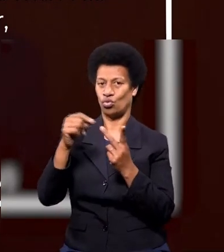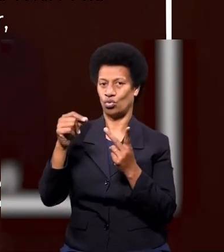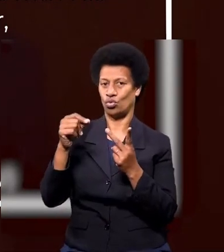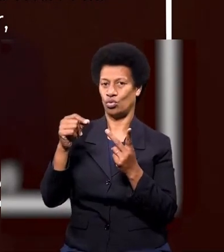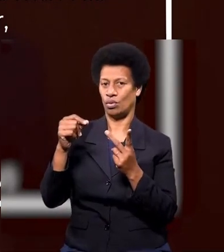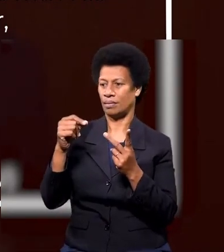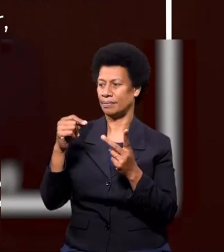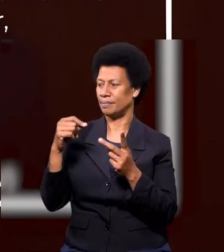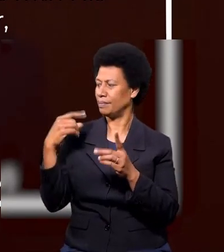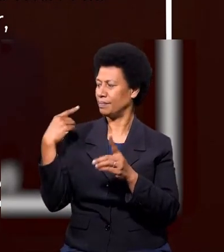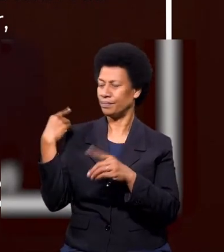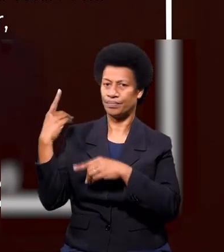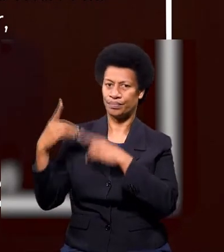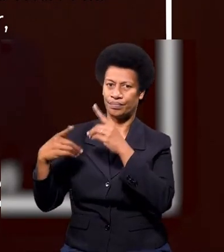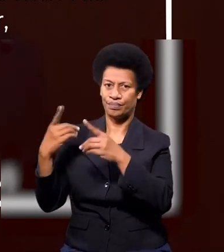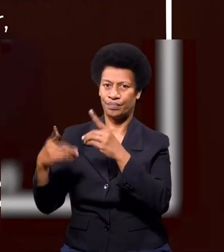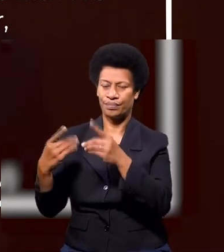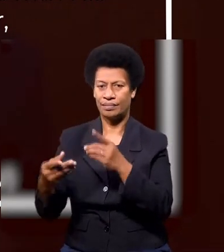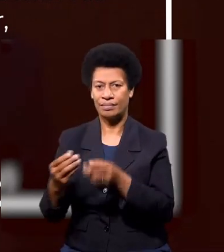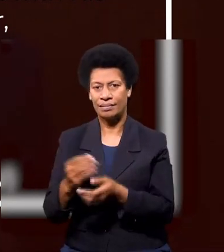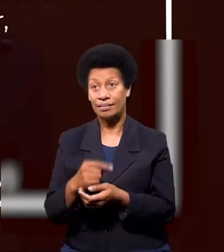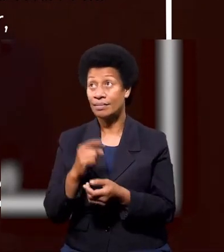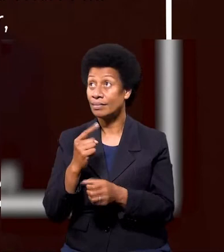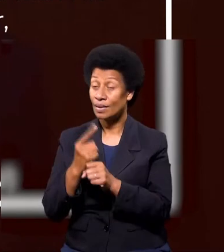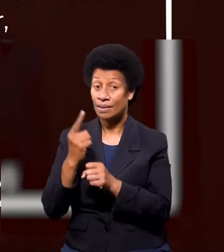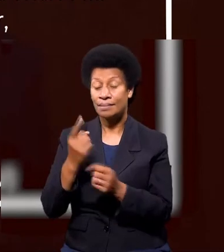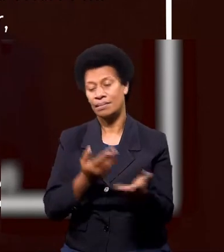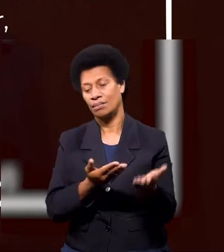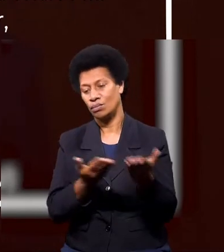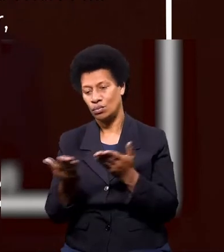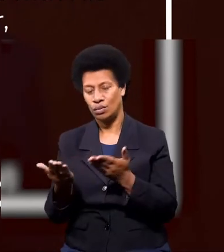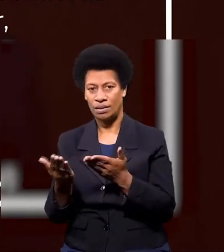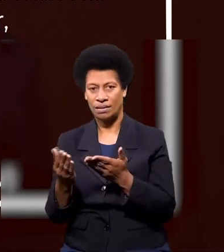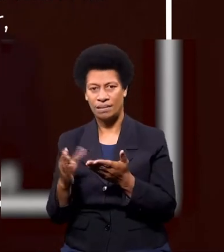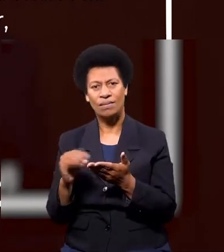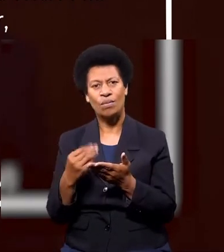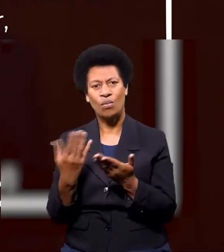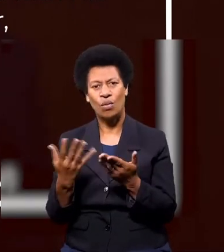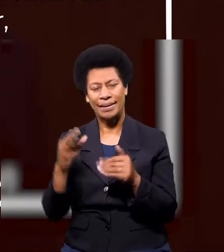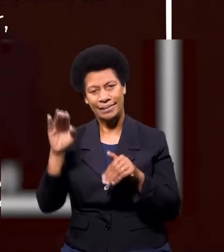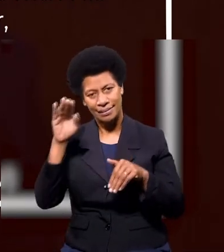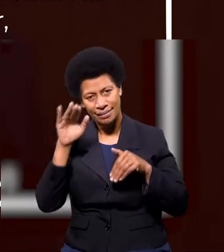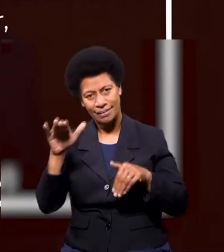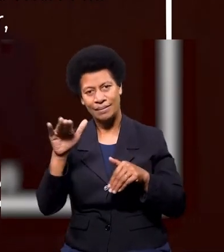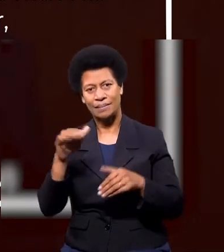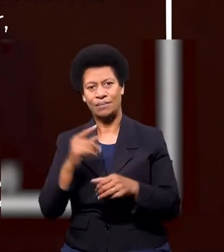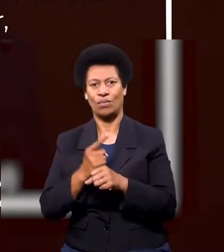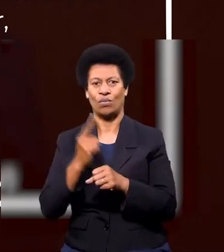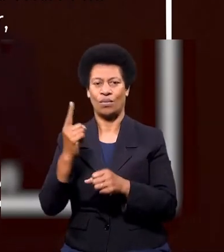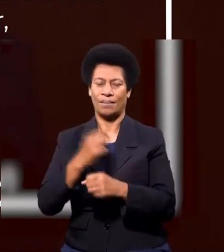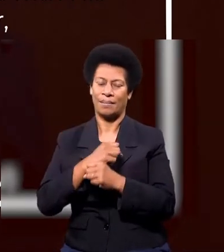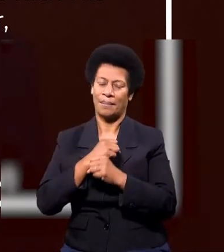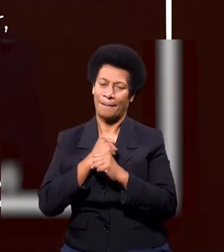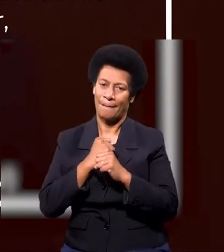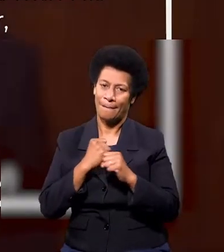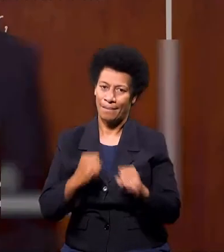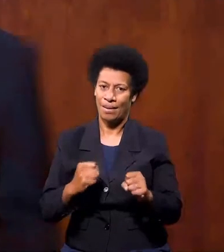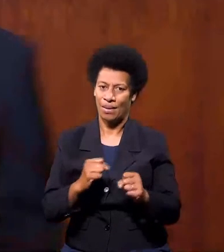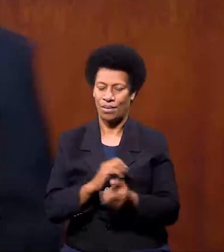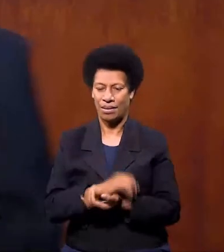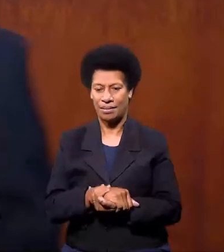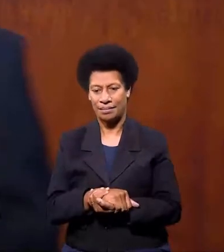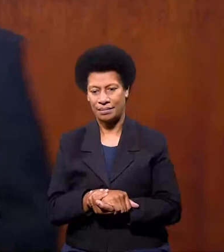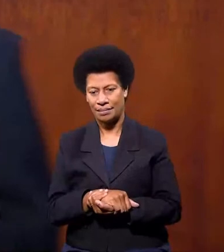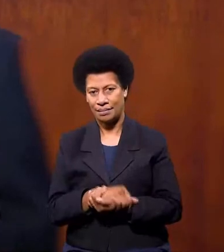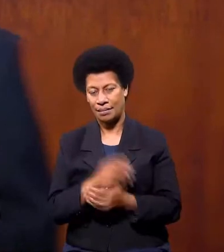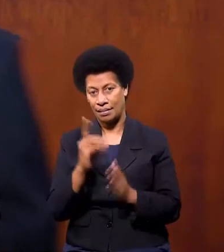descendants after them, and he brought you out of Egypt with his presence, with his mighty power.